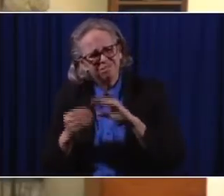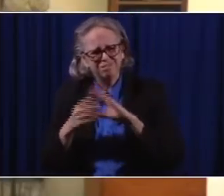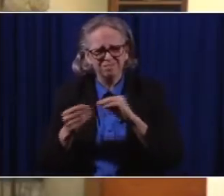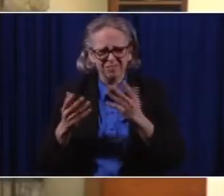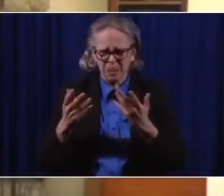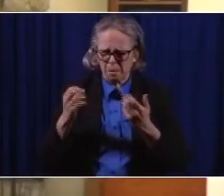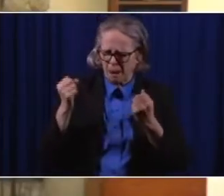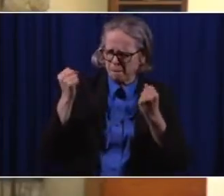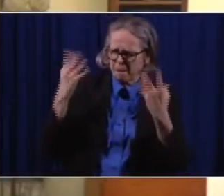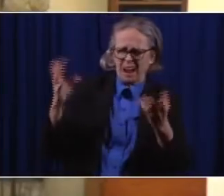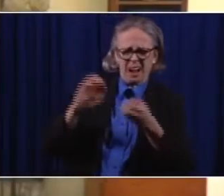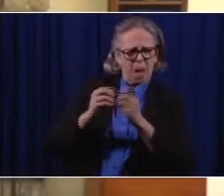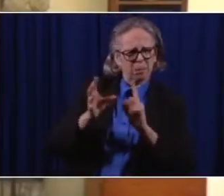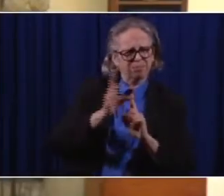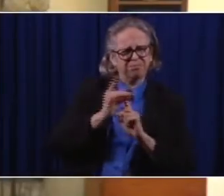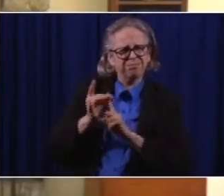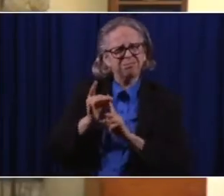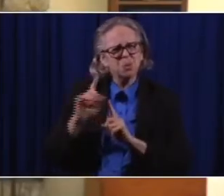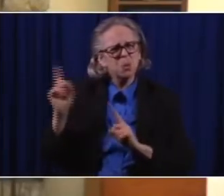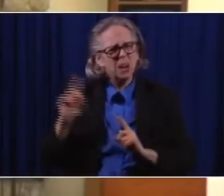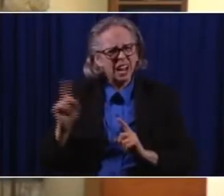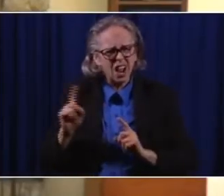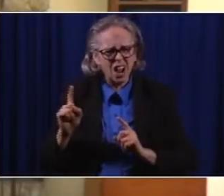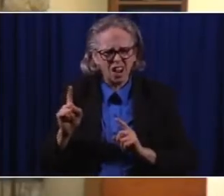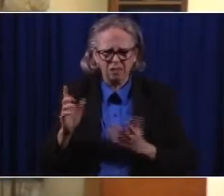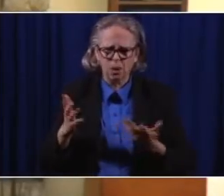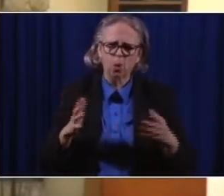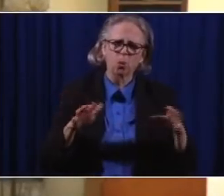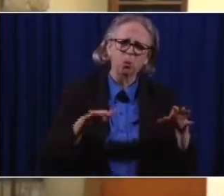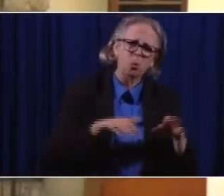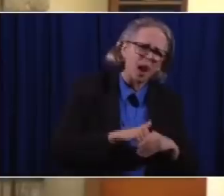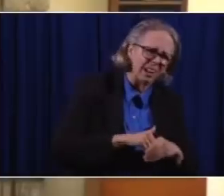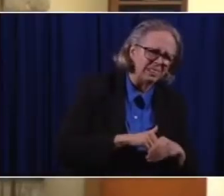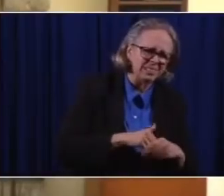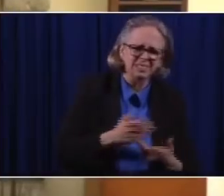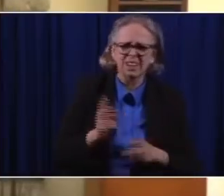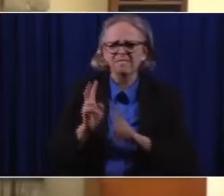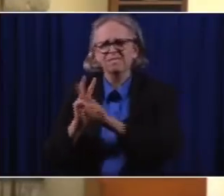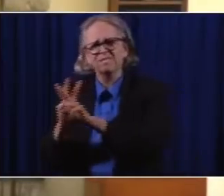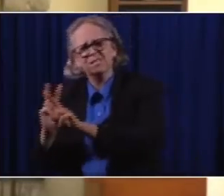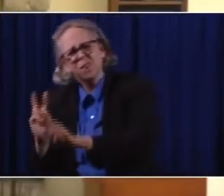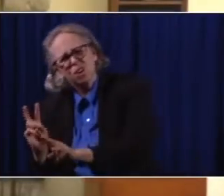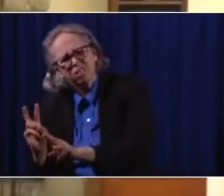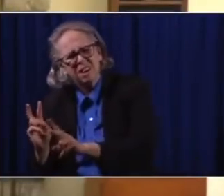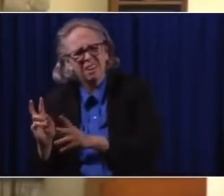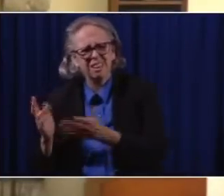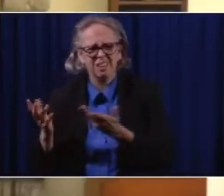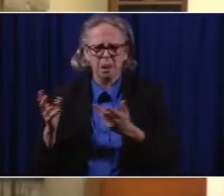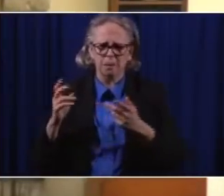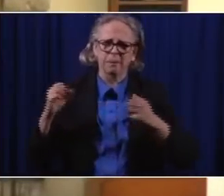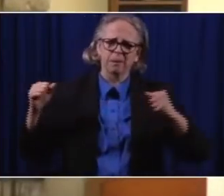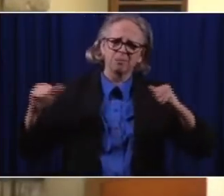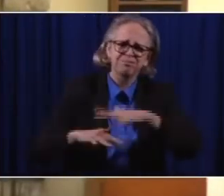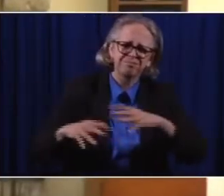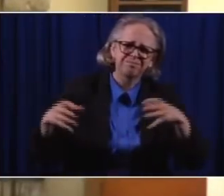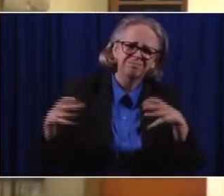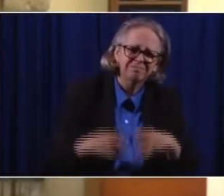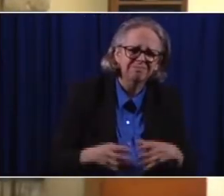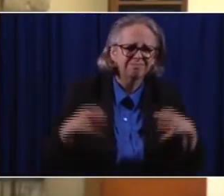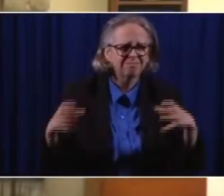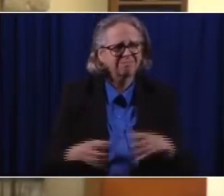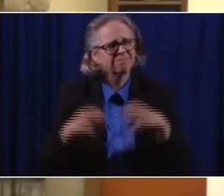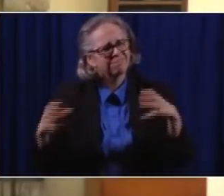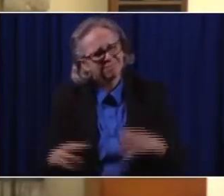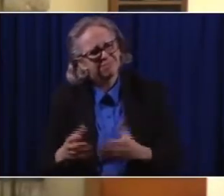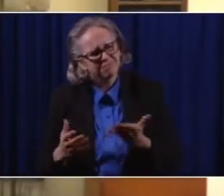funerals. Not the events themselves, but rather the party, the coming together. Horrible,